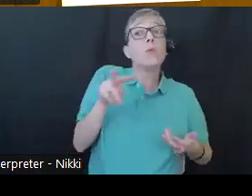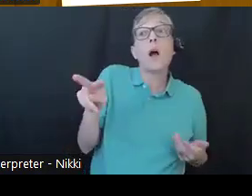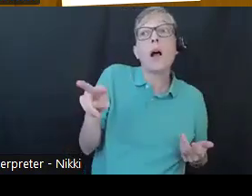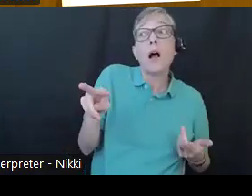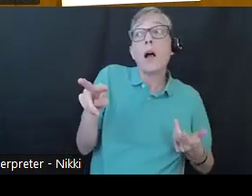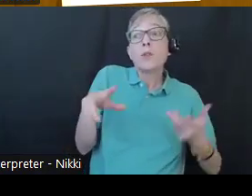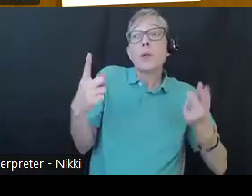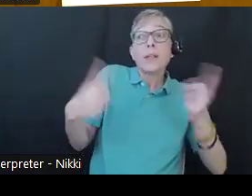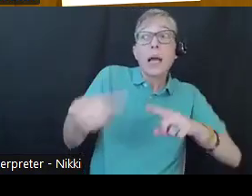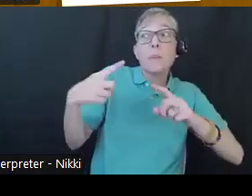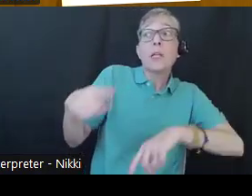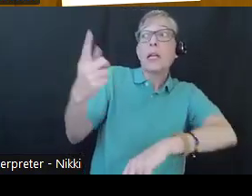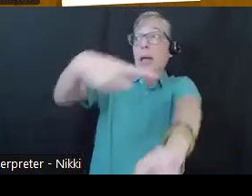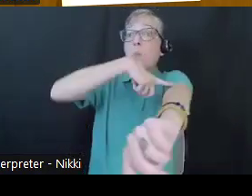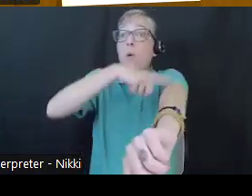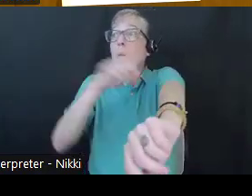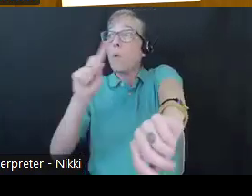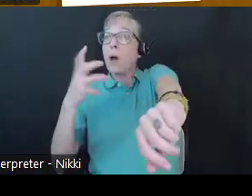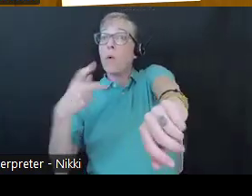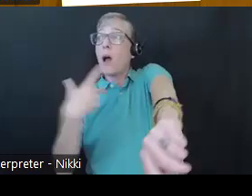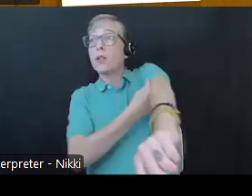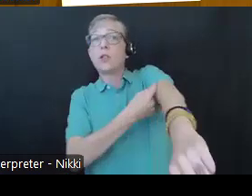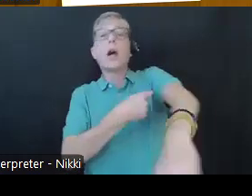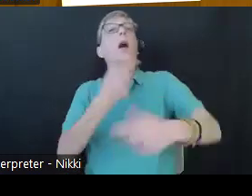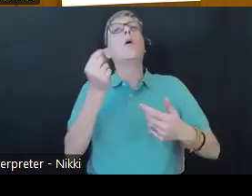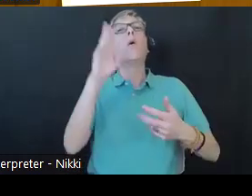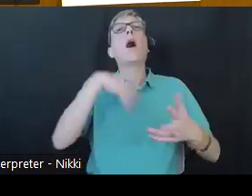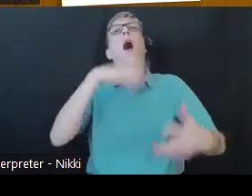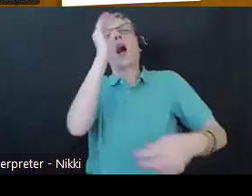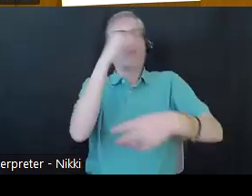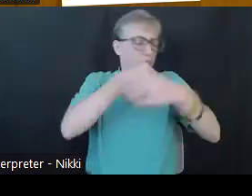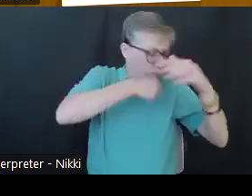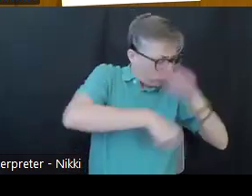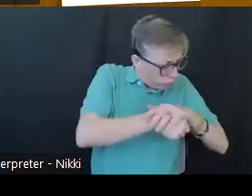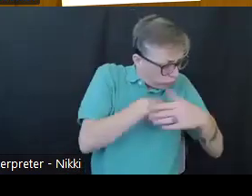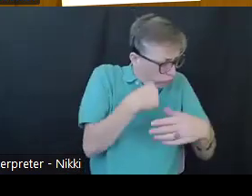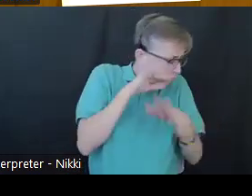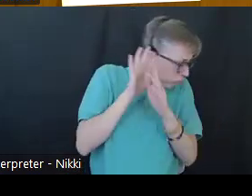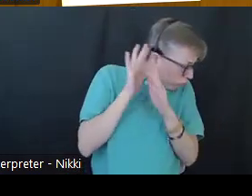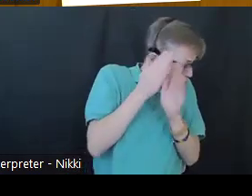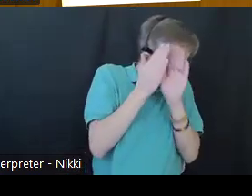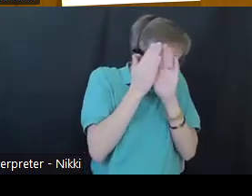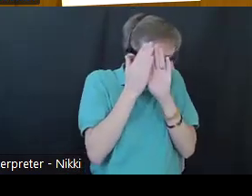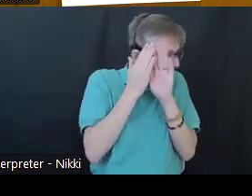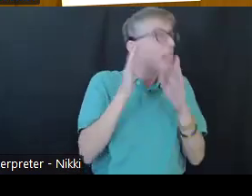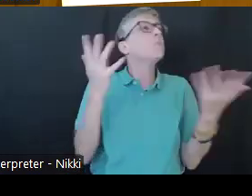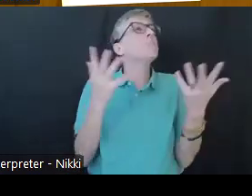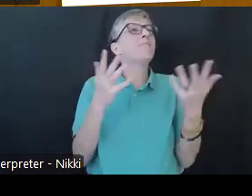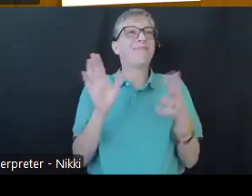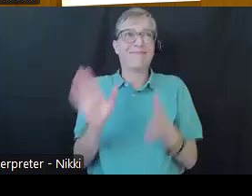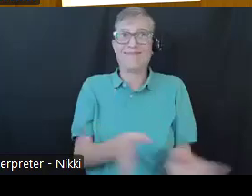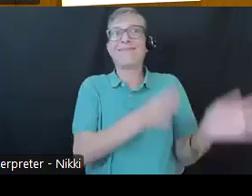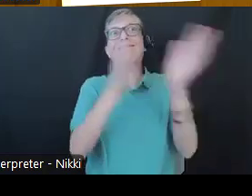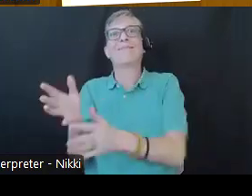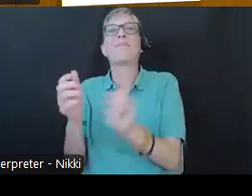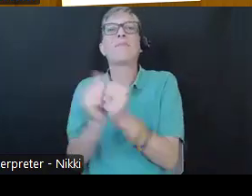the shot to go? I like doing this with medical providers too. Think about yourselves when you go to the dentist. Are